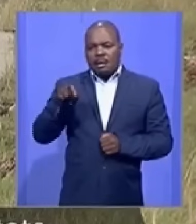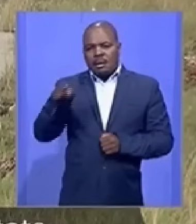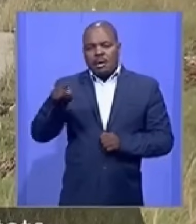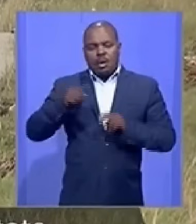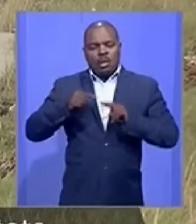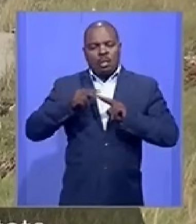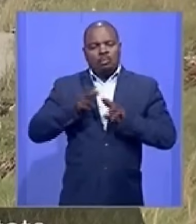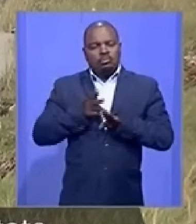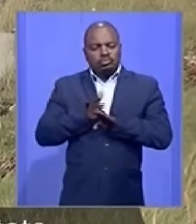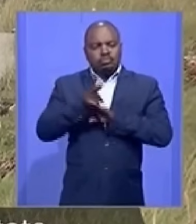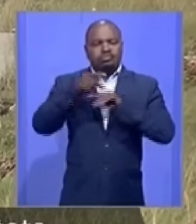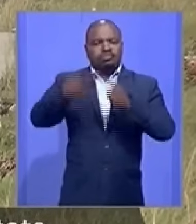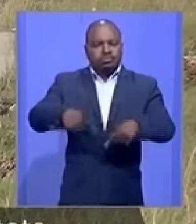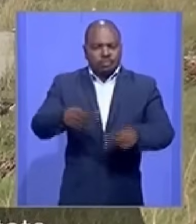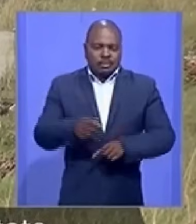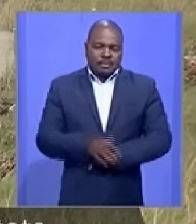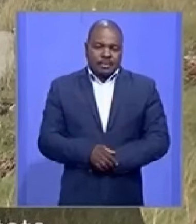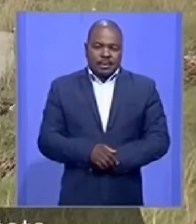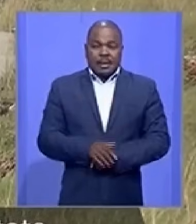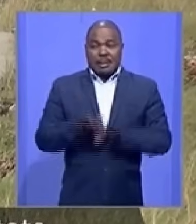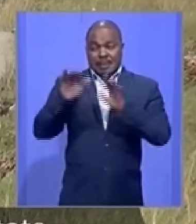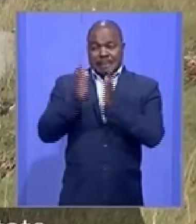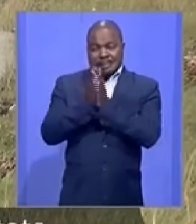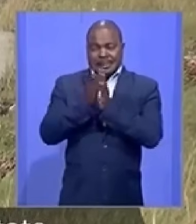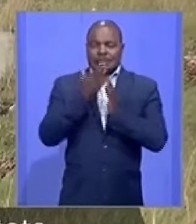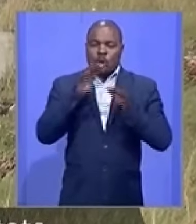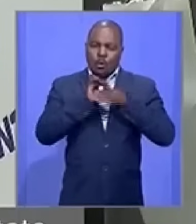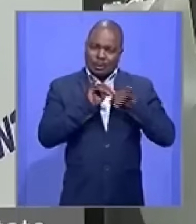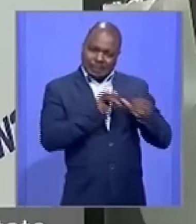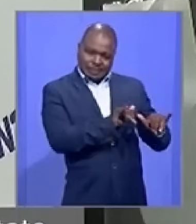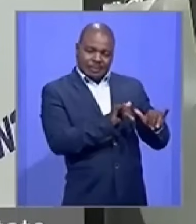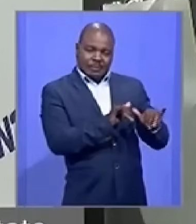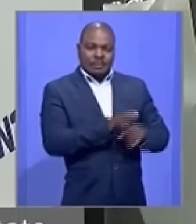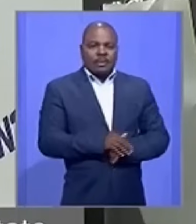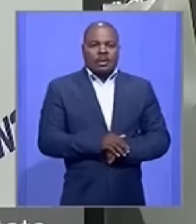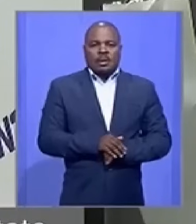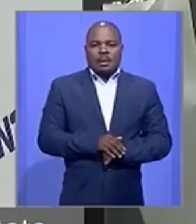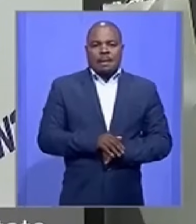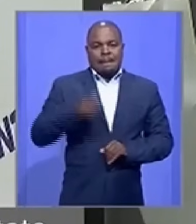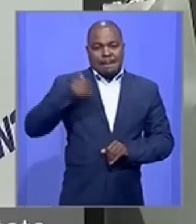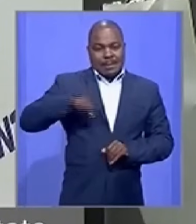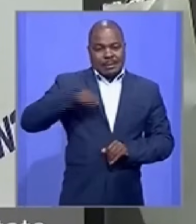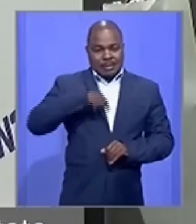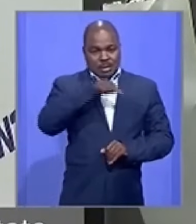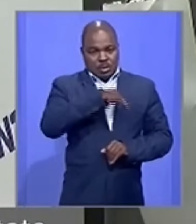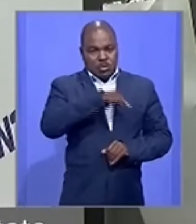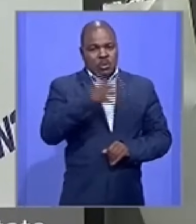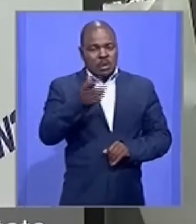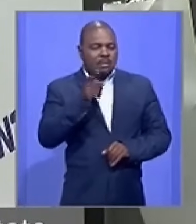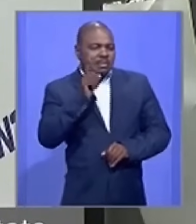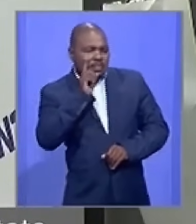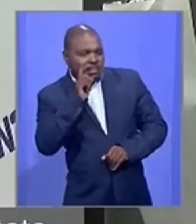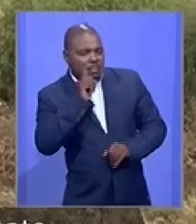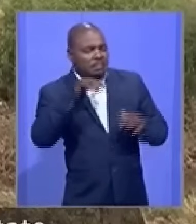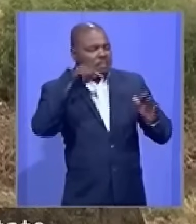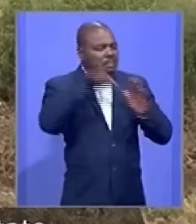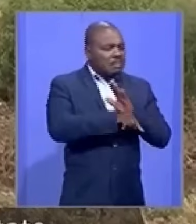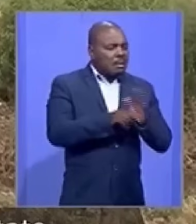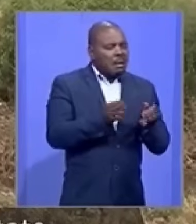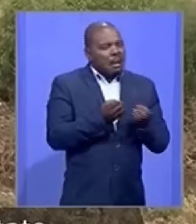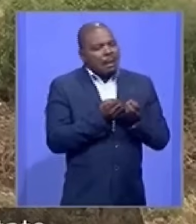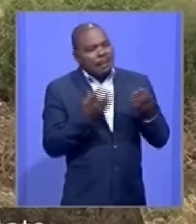mane. Baahi ba hlokomediswa ho dula malapeng. Masepala wa lehae wa Moqhaka o ntse o hlahloba tshenyo e bakuweng mona. Ho ntsona